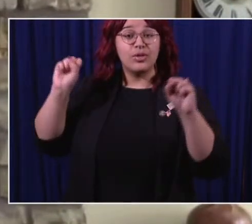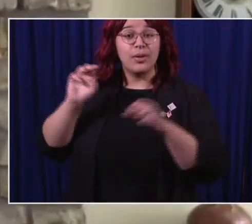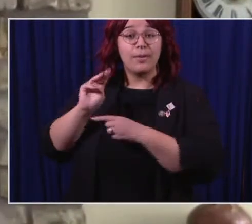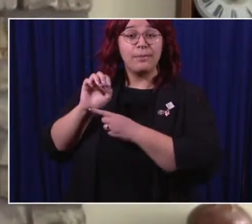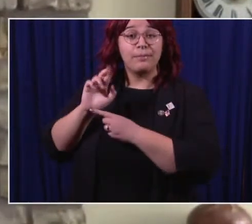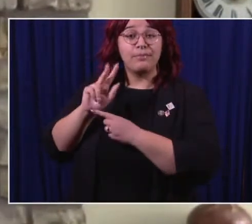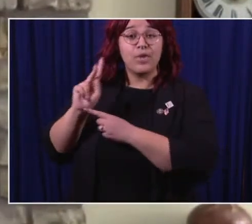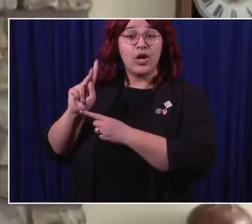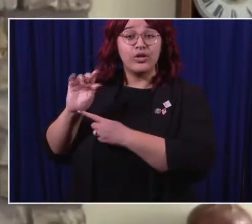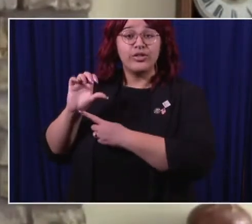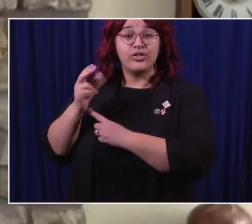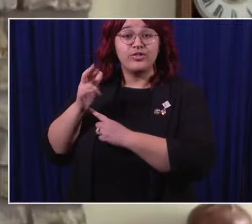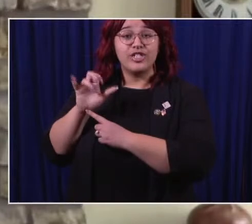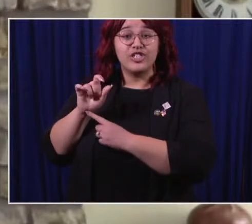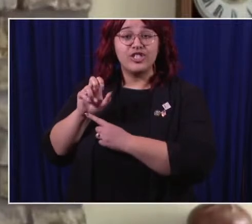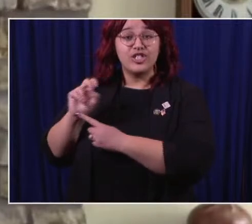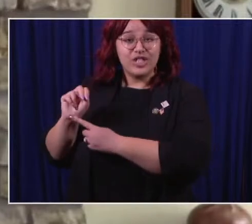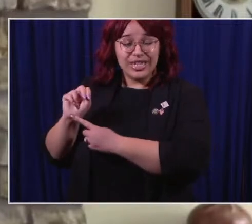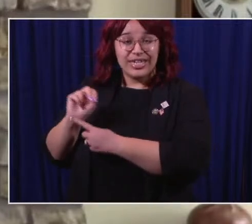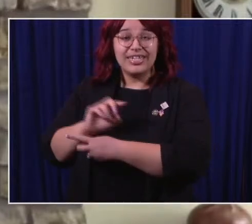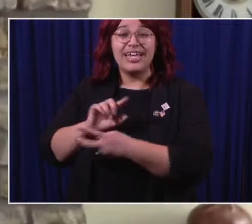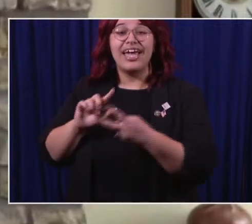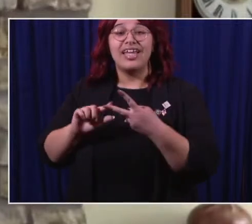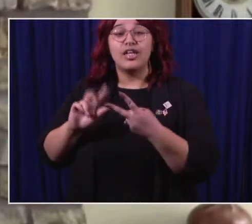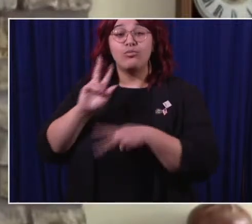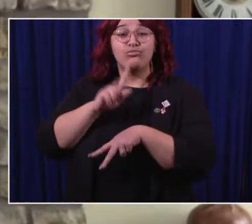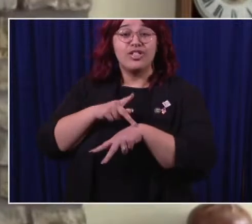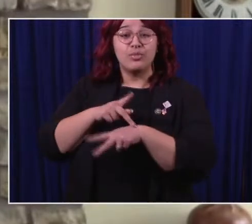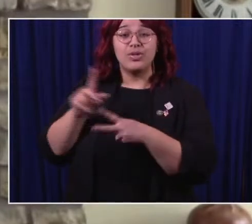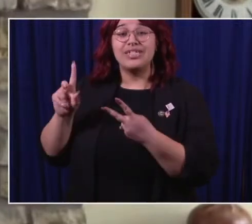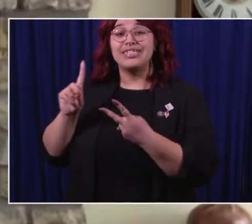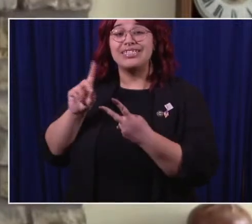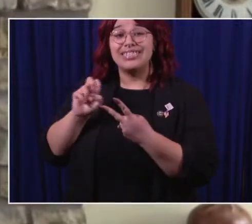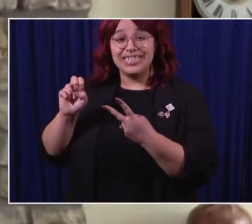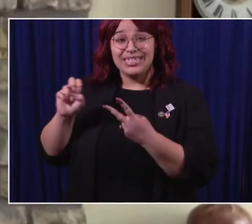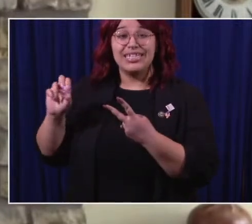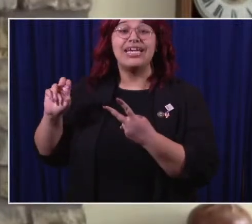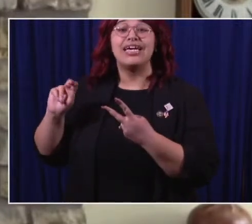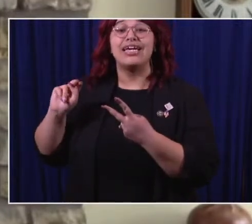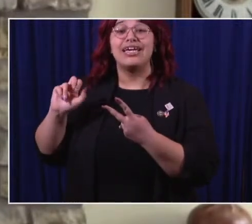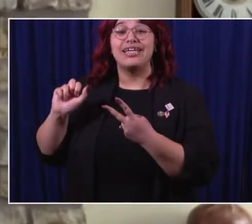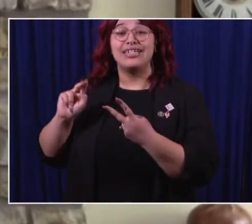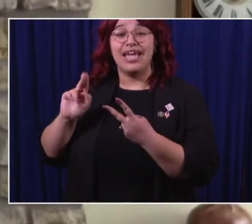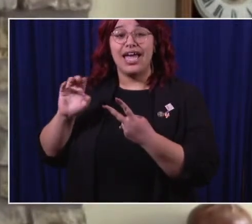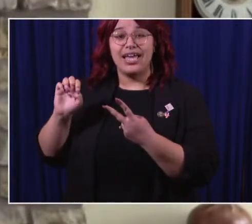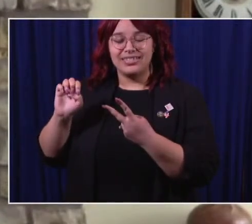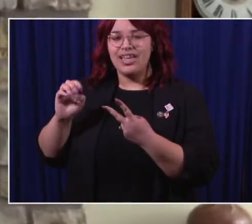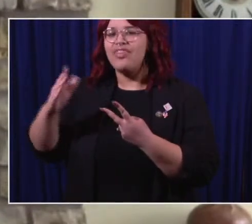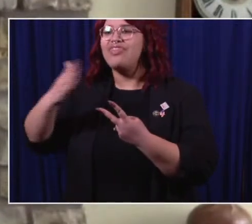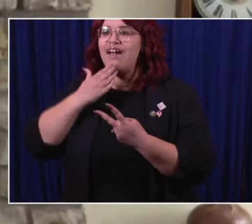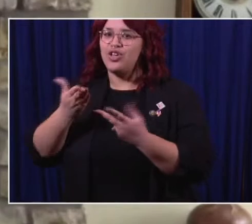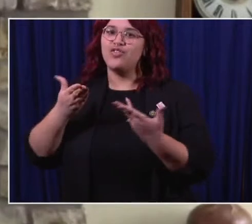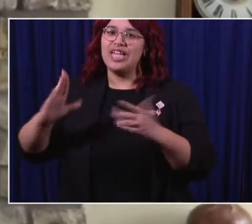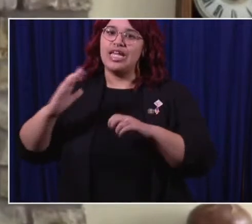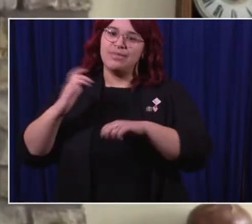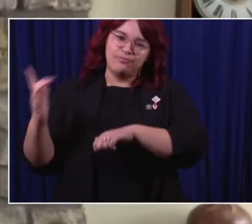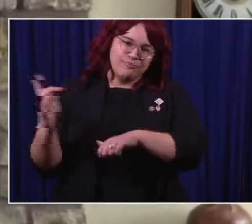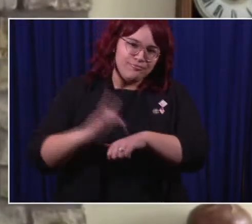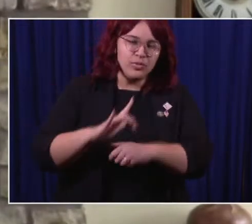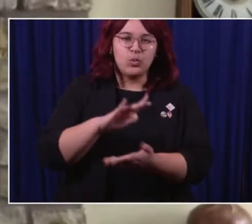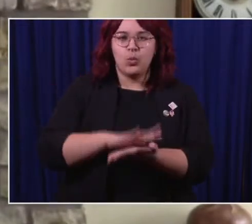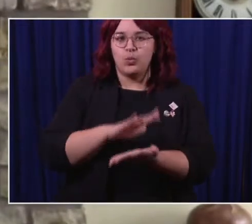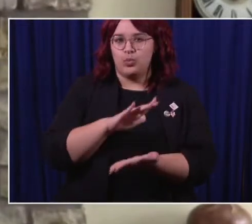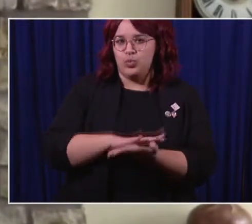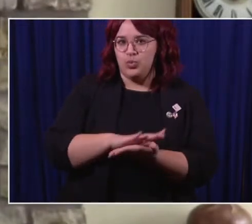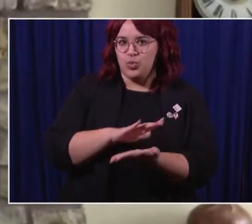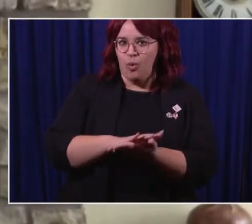Christian, Principal Dean Nance for making the high school available for my meeting with the Lawrence County elected officials this past week. I